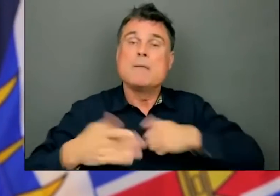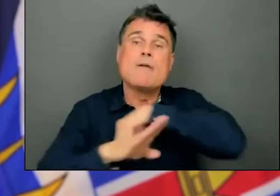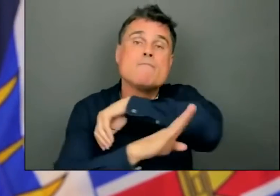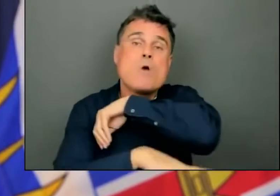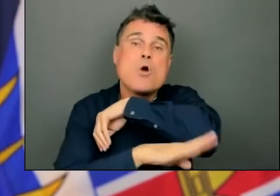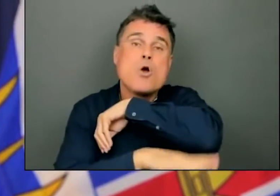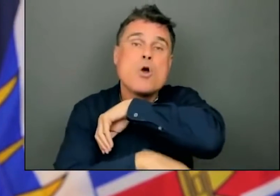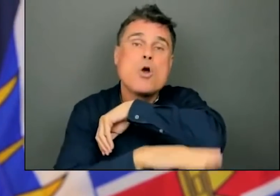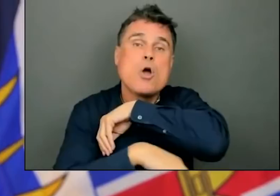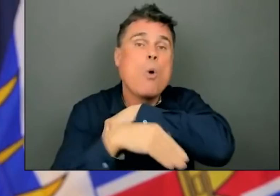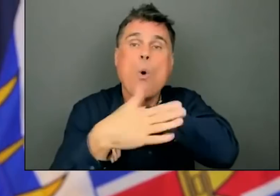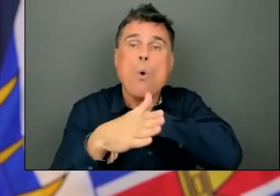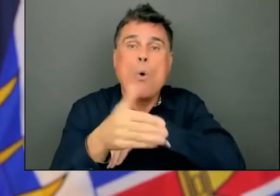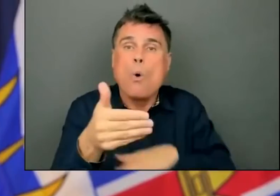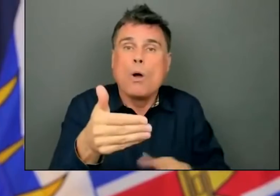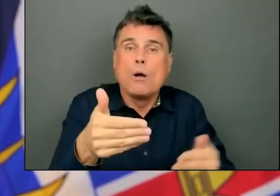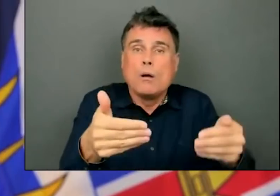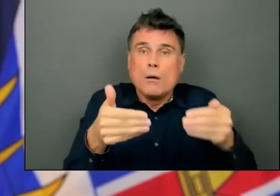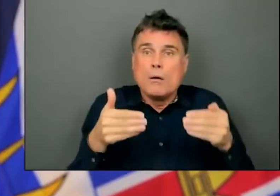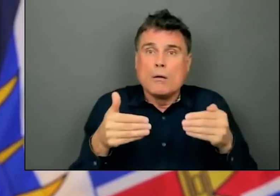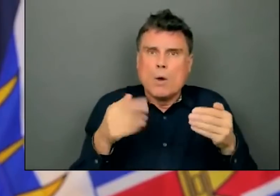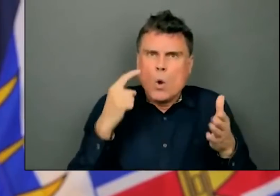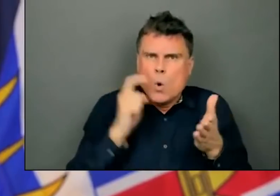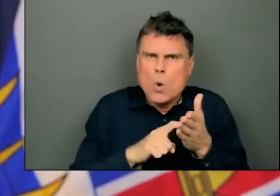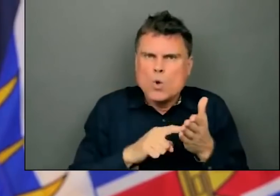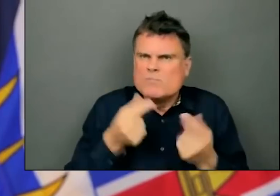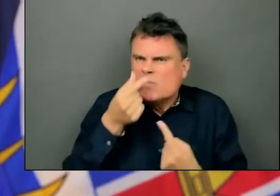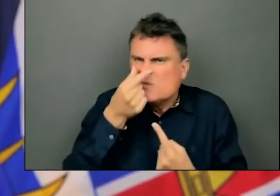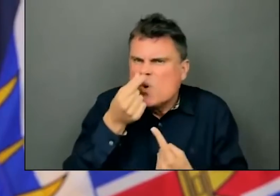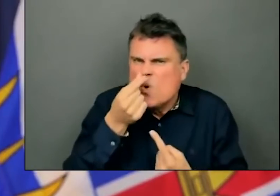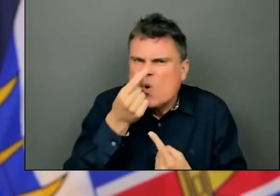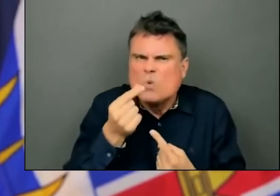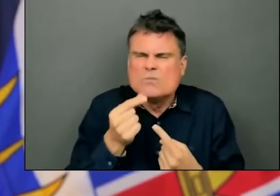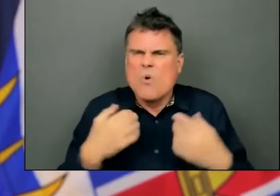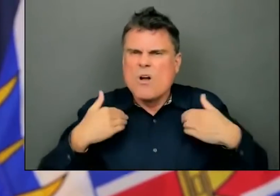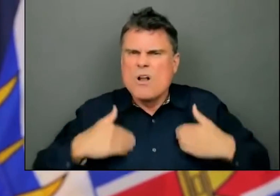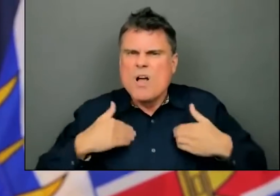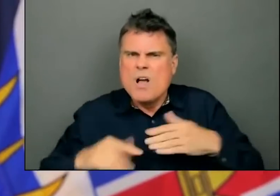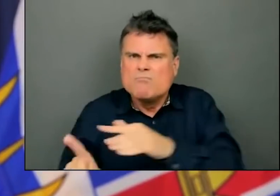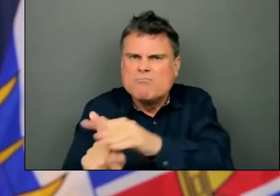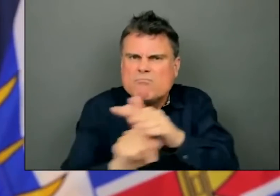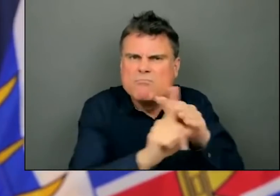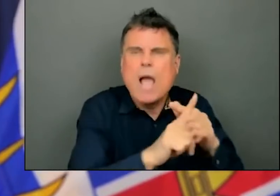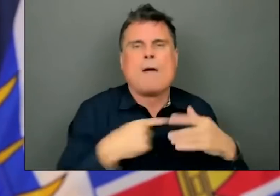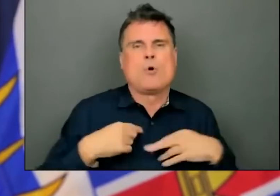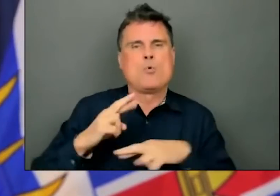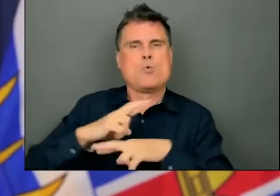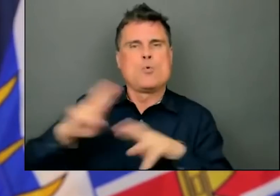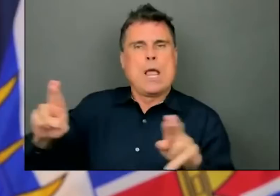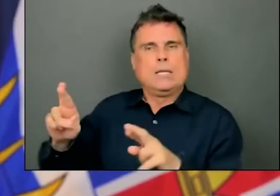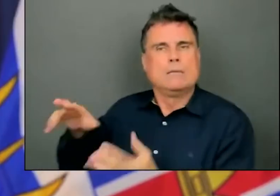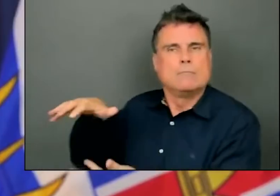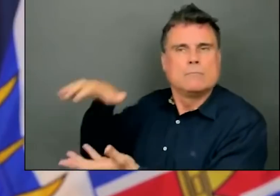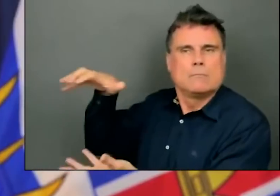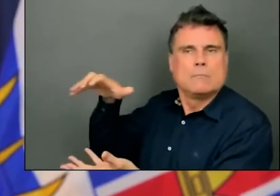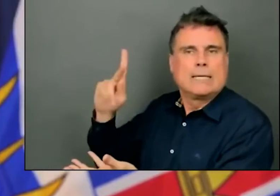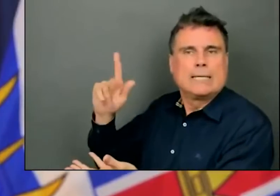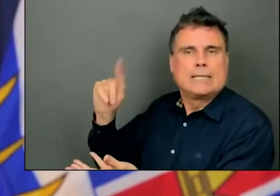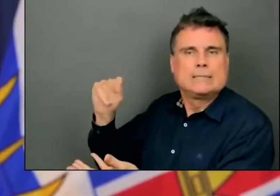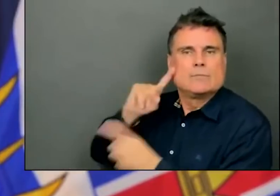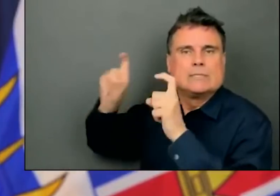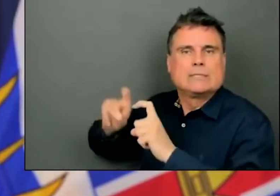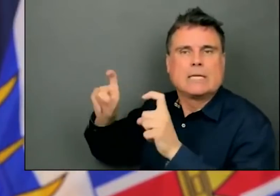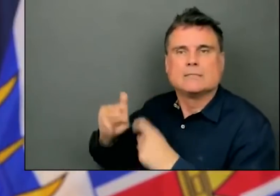even before, if that happens, then people will have these tools at home that they can use to help self-manage their